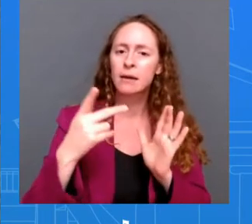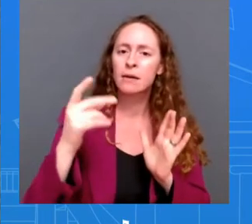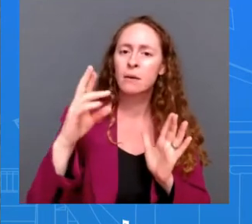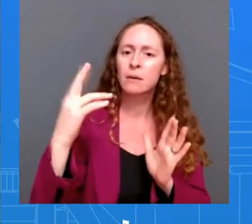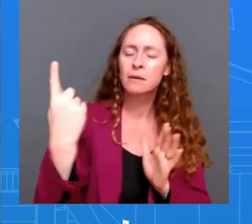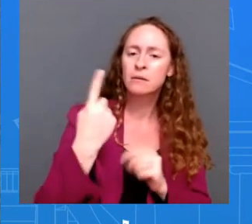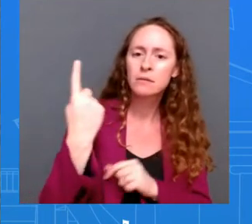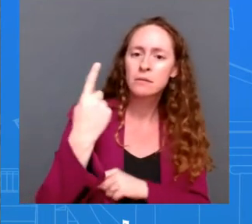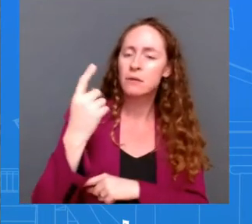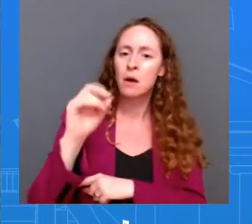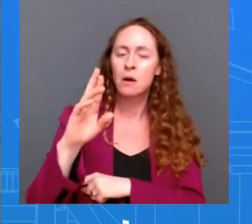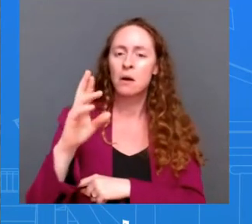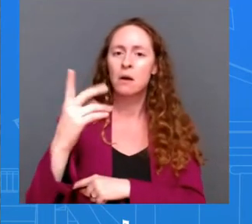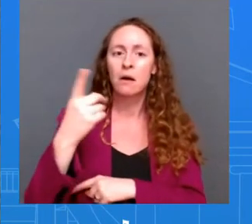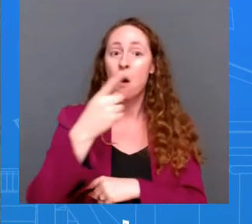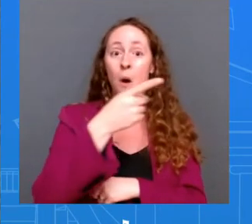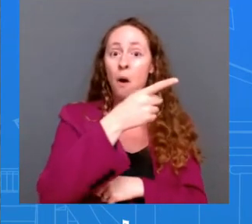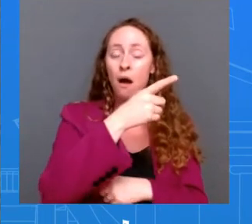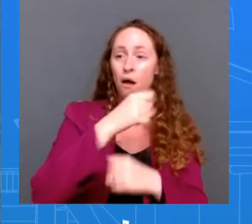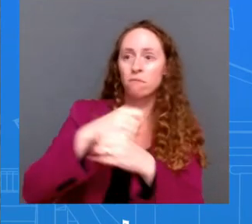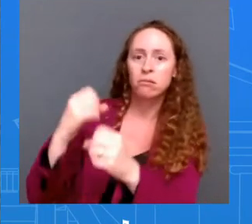Mr. Kirby, can you clarify